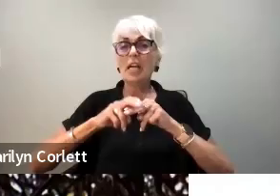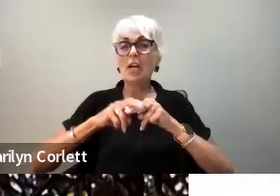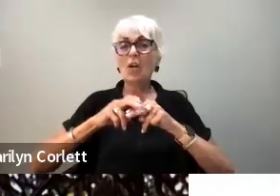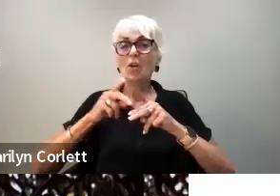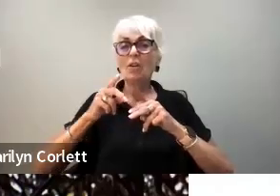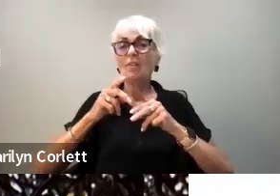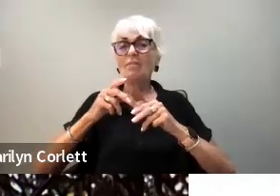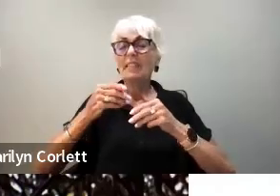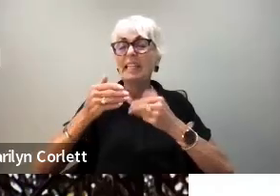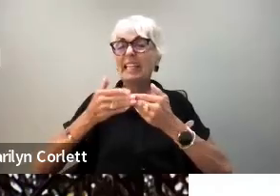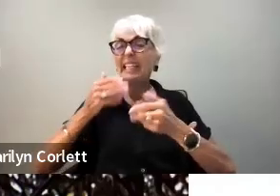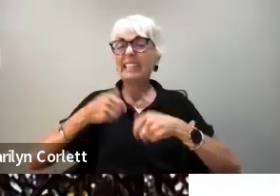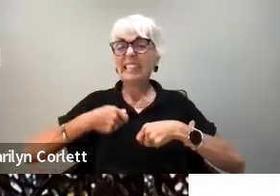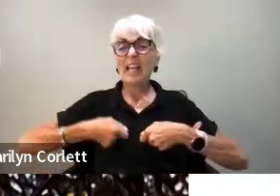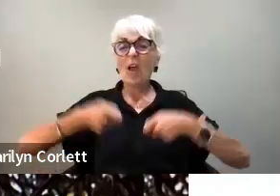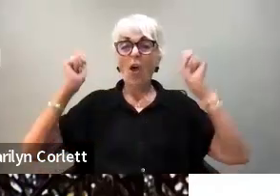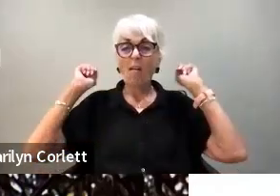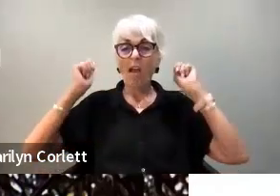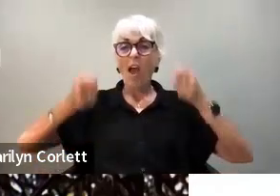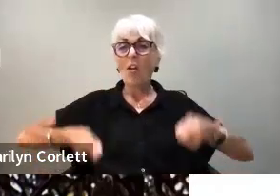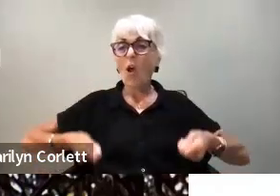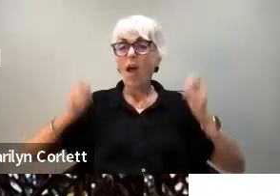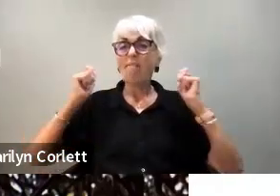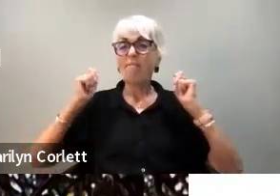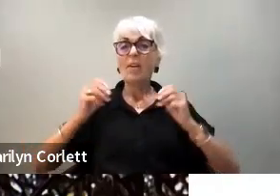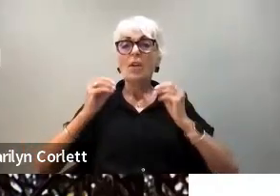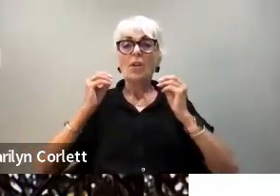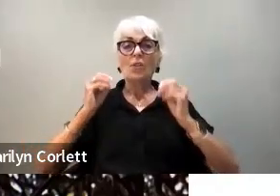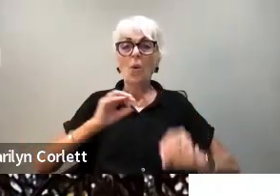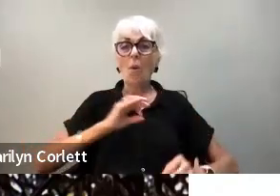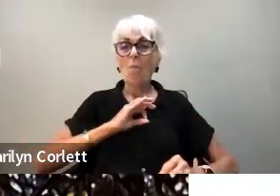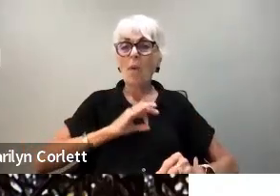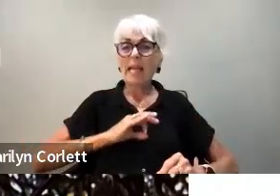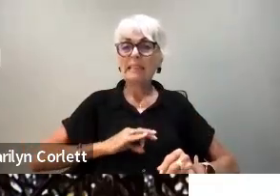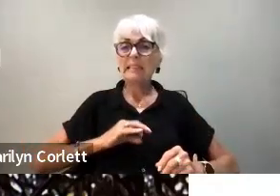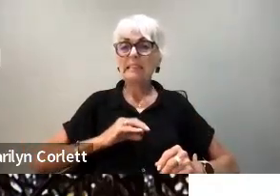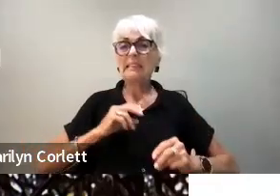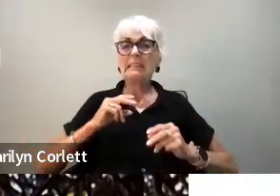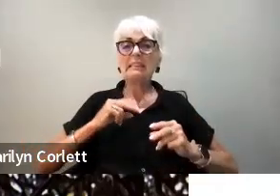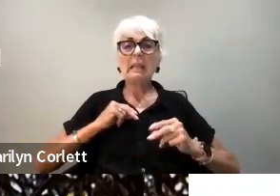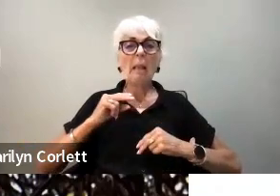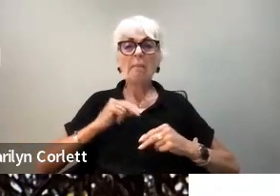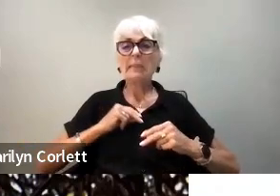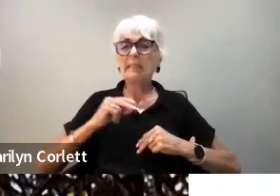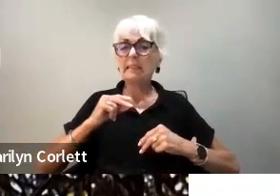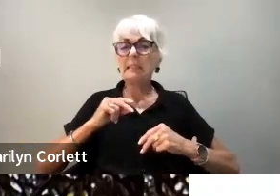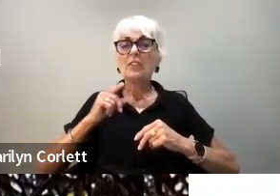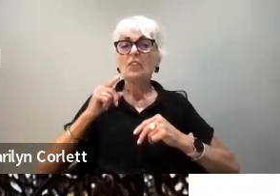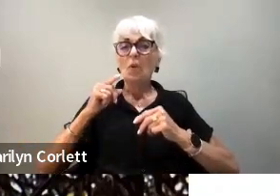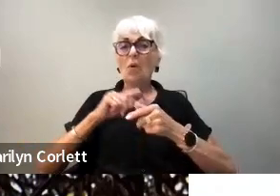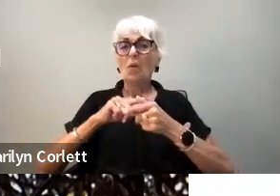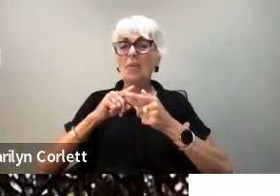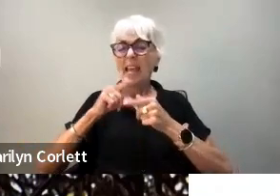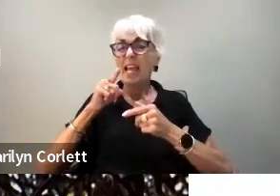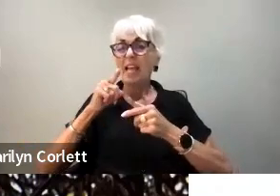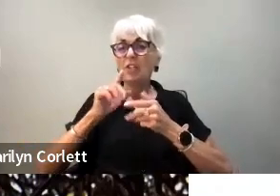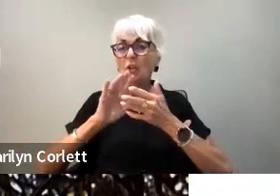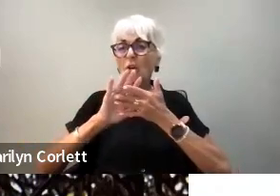on off. There's no buttons, clips, anything like that. So that can make you camouflaged. And then the